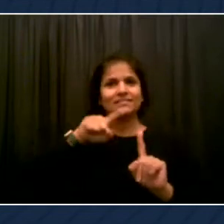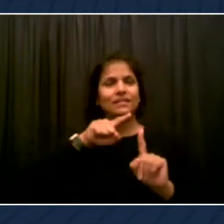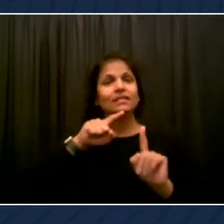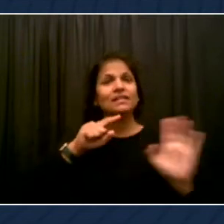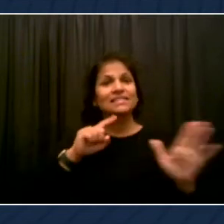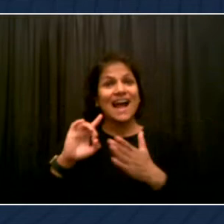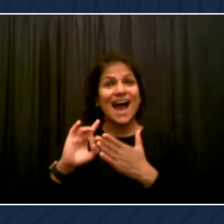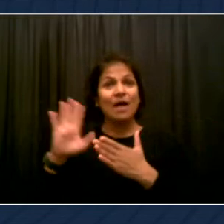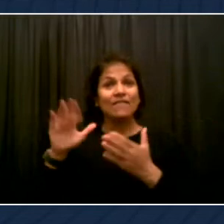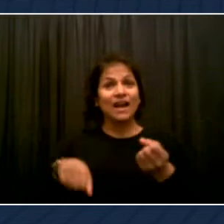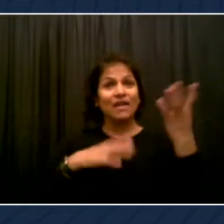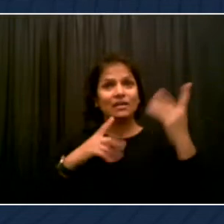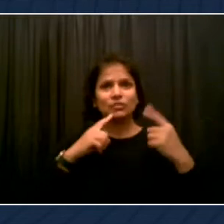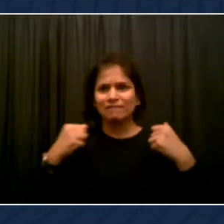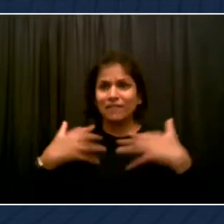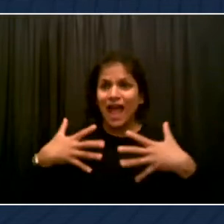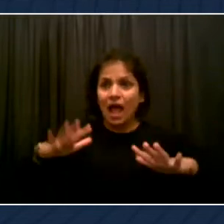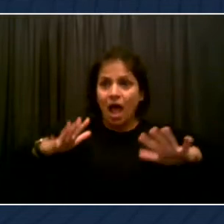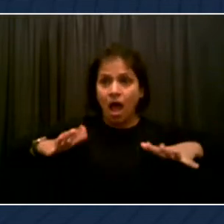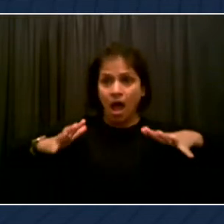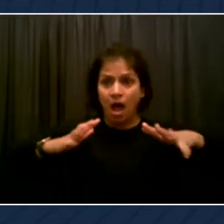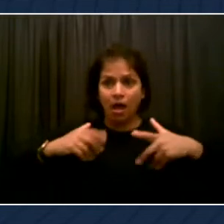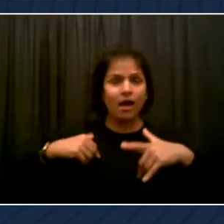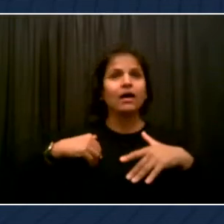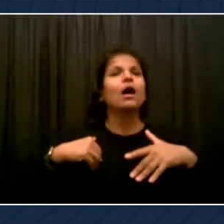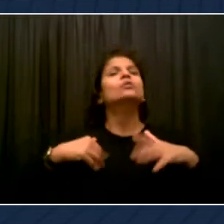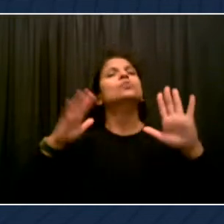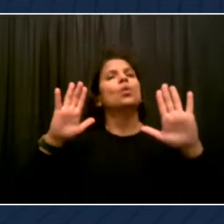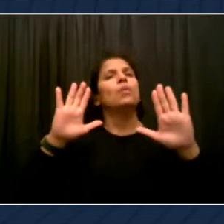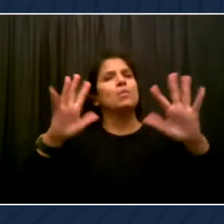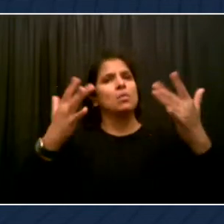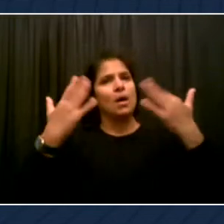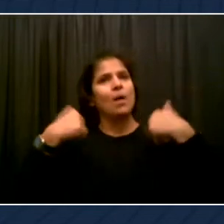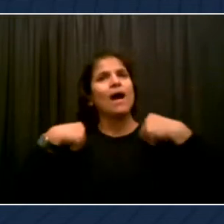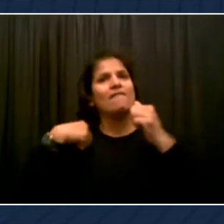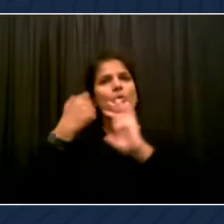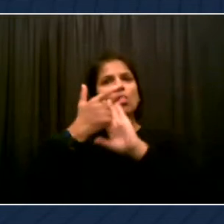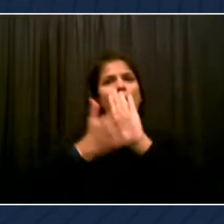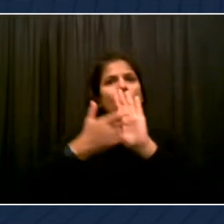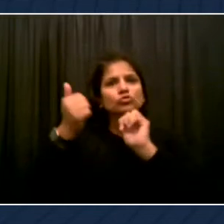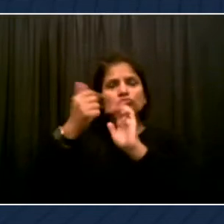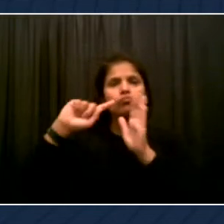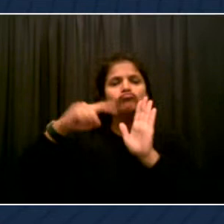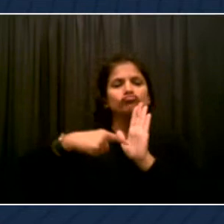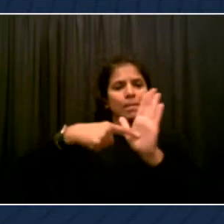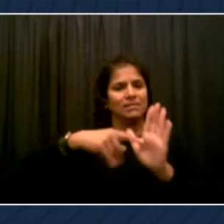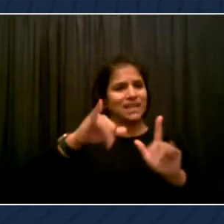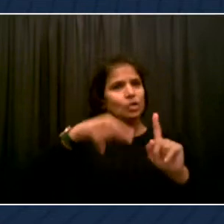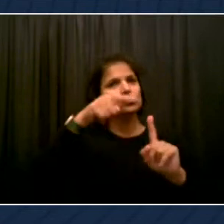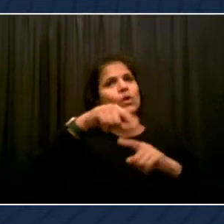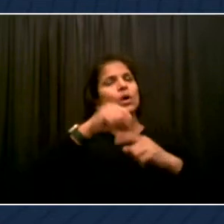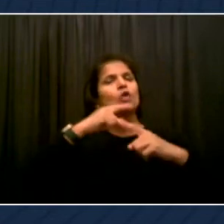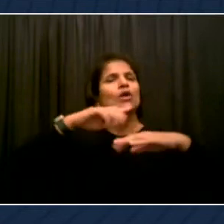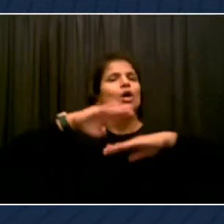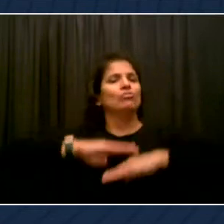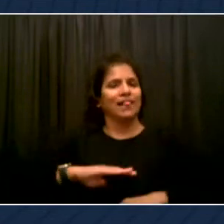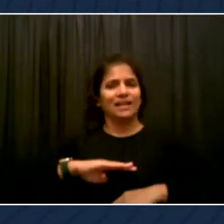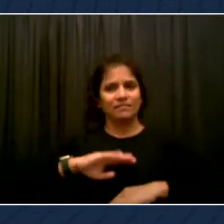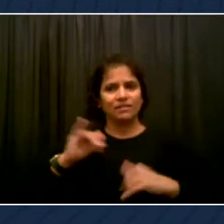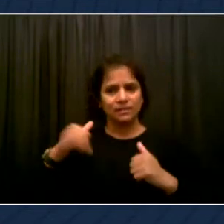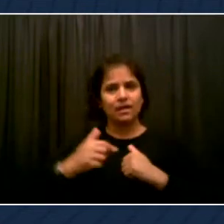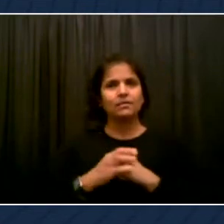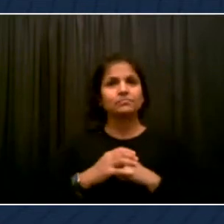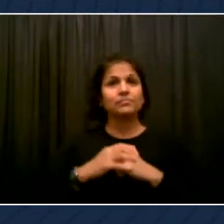city slowly begins to recover from COVID-19, many New Yorkers, many families are still unemployed